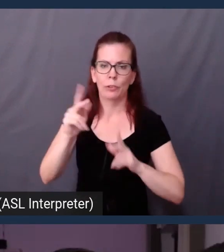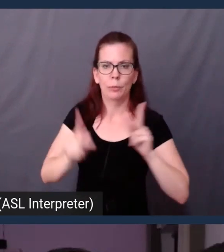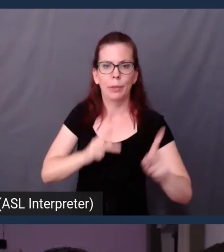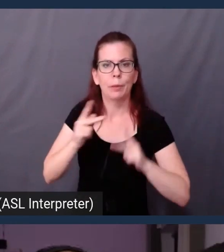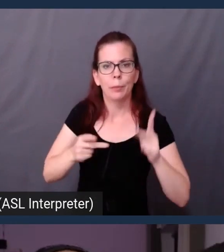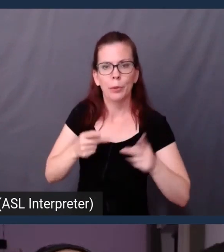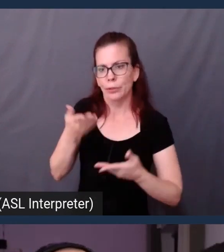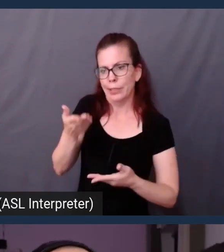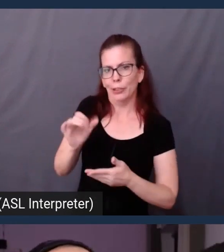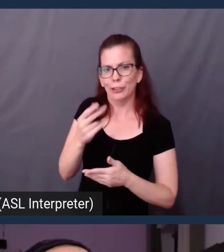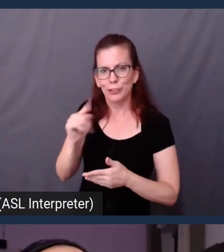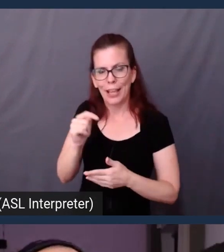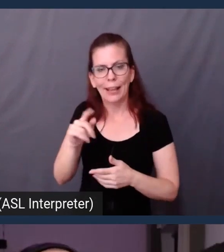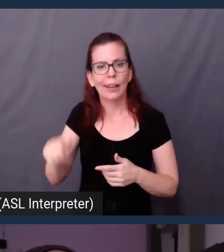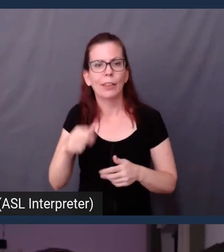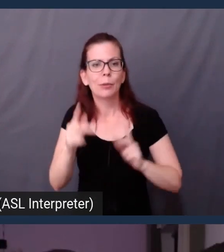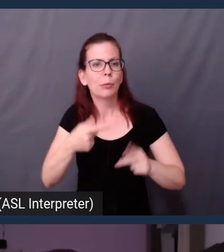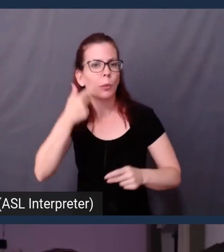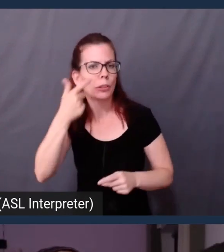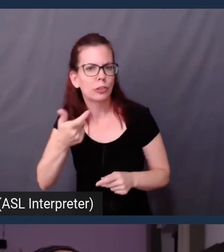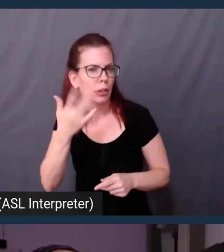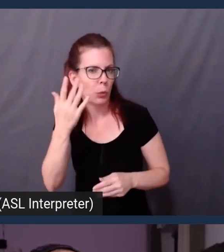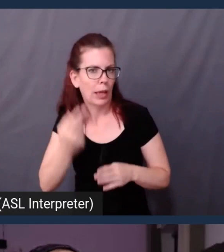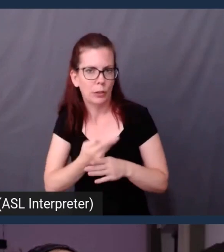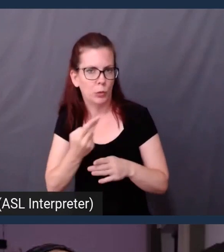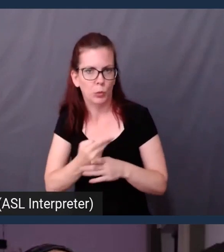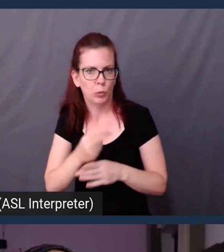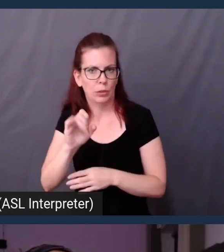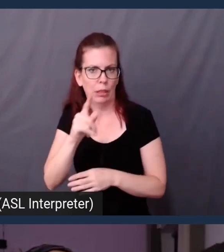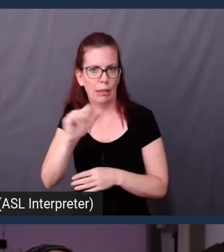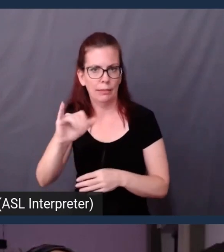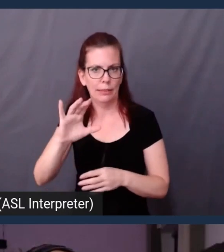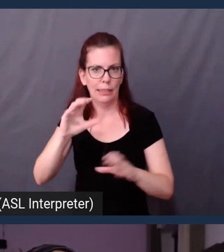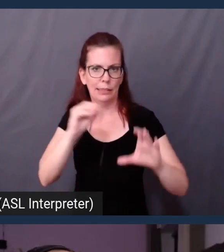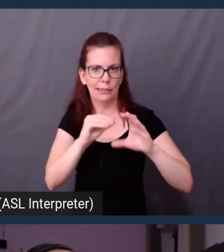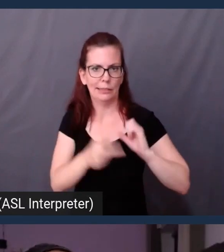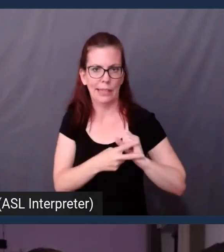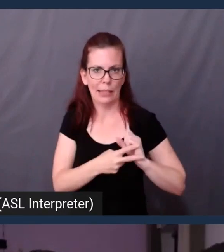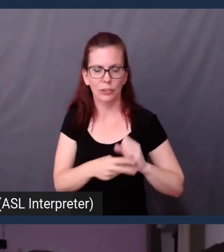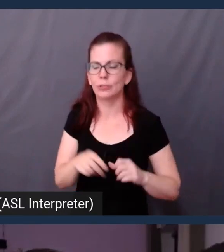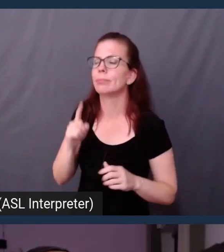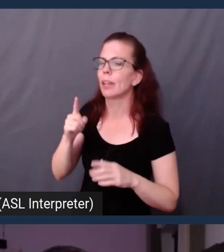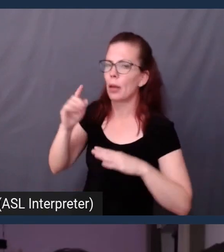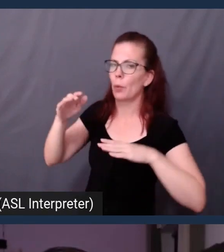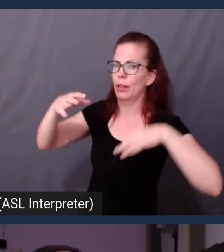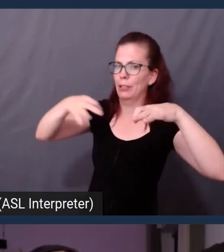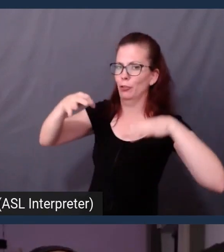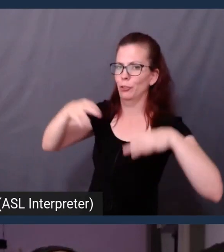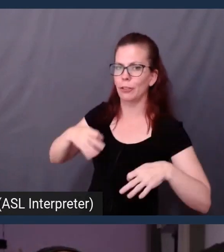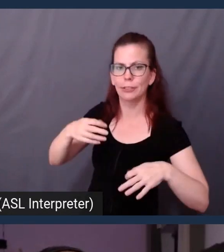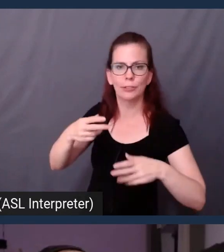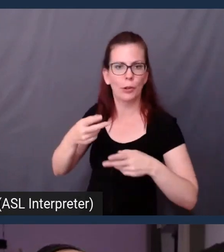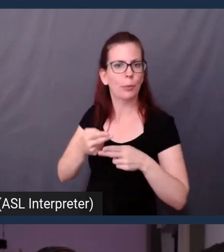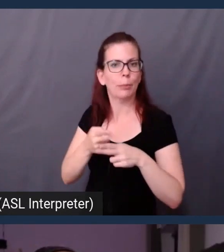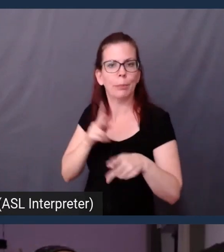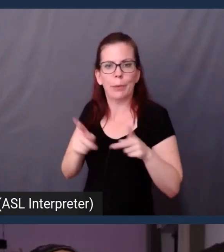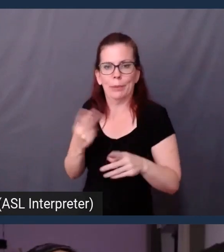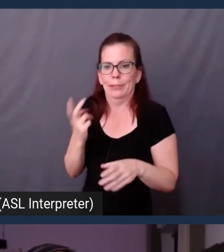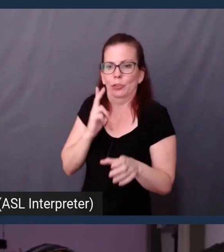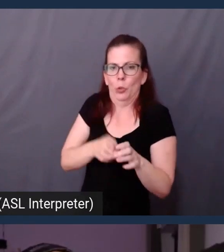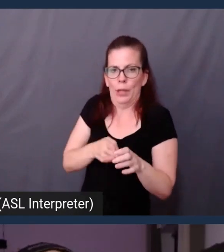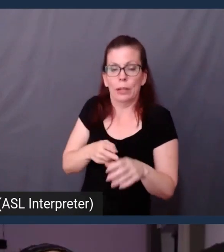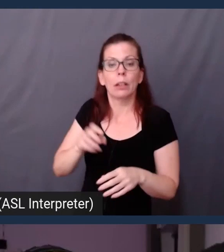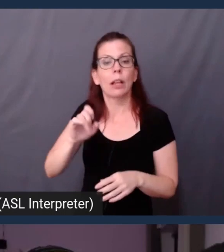use ElastiCache? So, okay, let me kind of do maybe a high-level introduction again, just for people joining. So ElastiCache